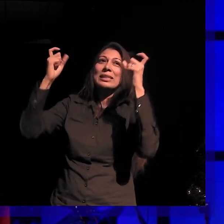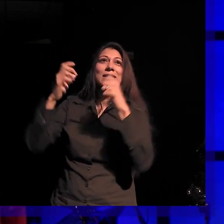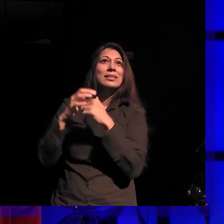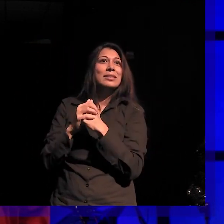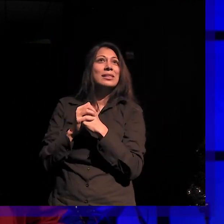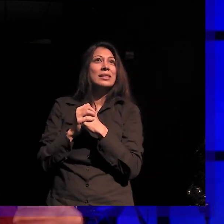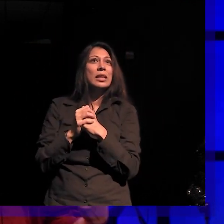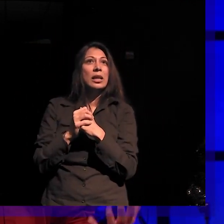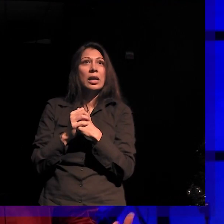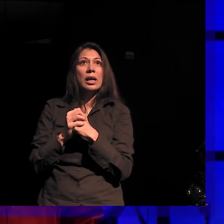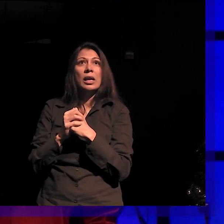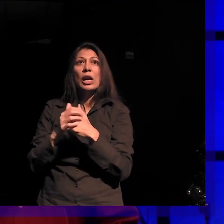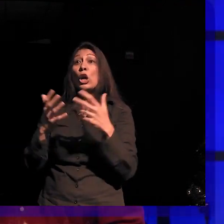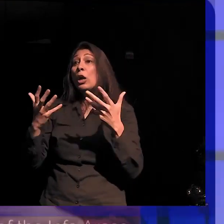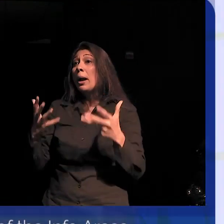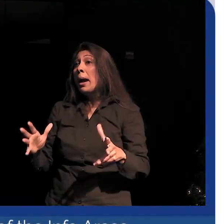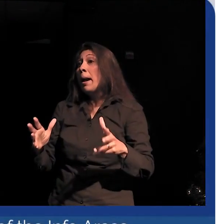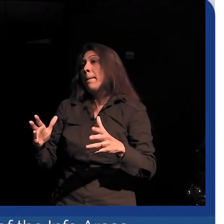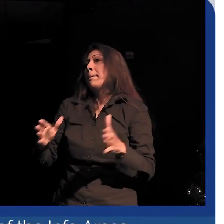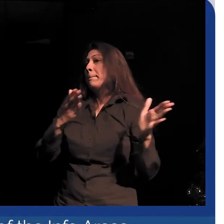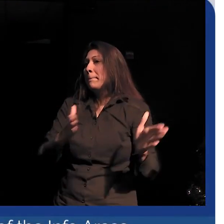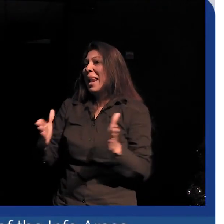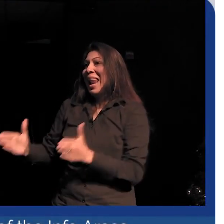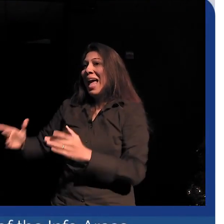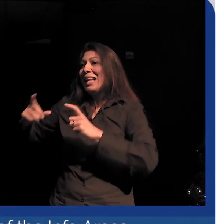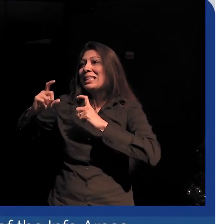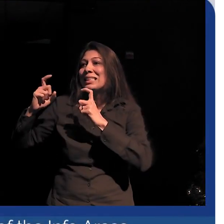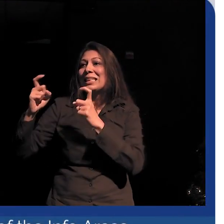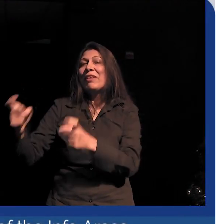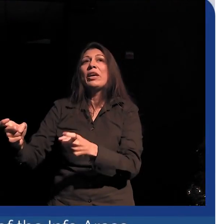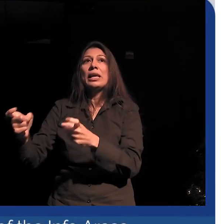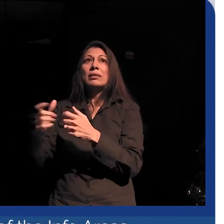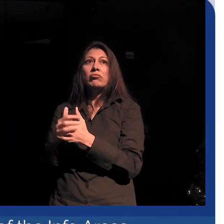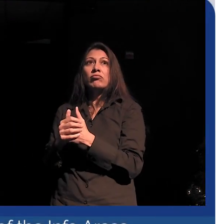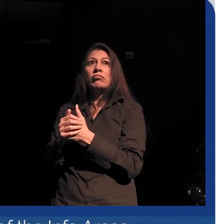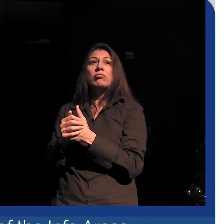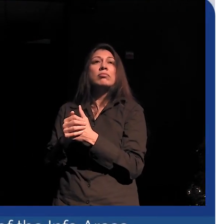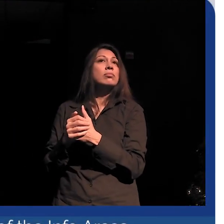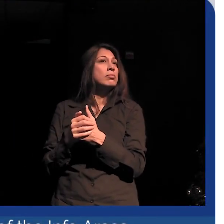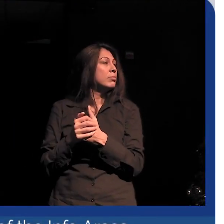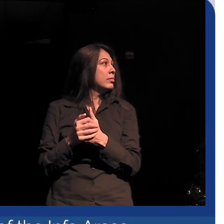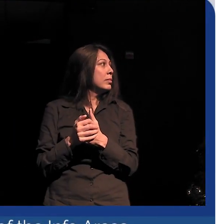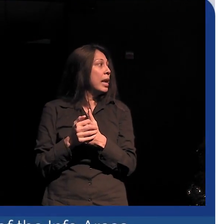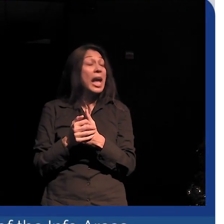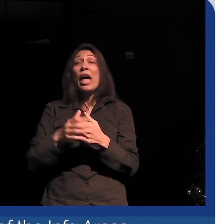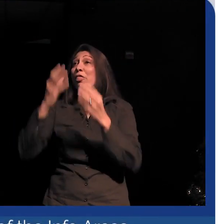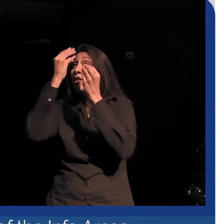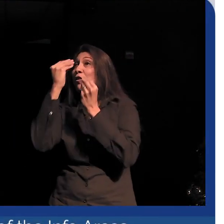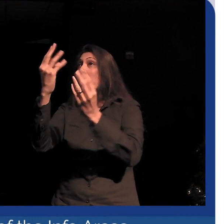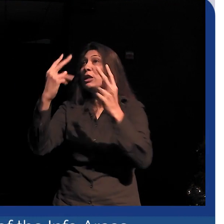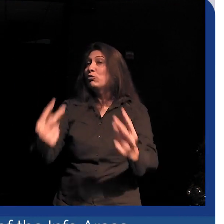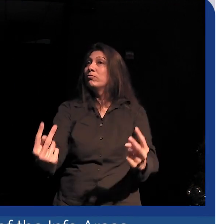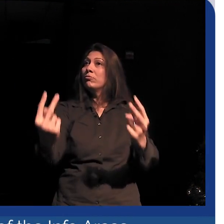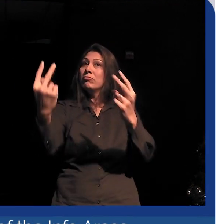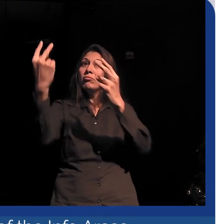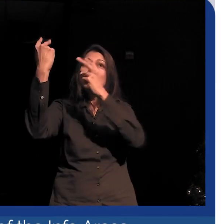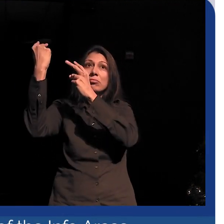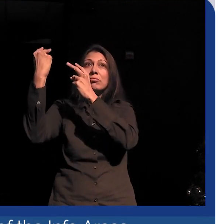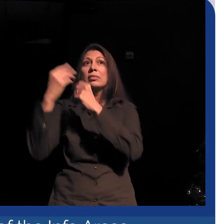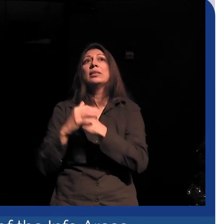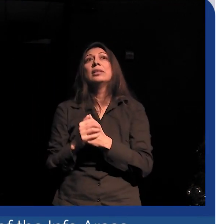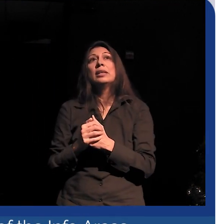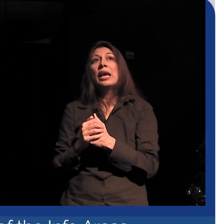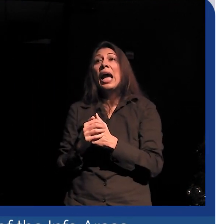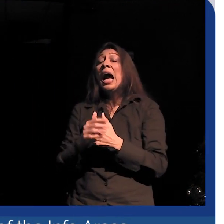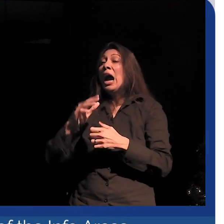So to finish your plan giving, whatever you plan for 2020 to give here in the Vineyard, the information is there on the screen. Or if you're going to be able to